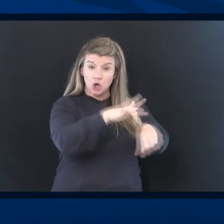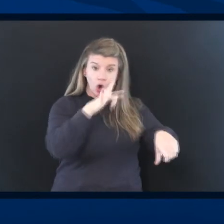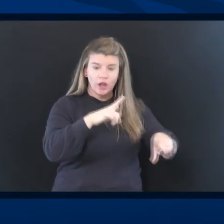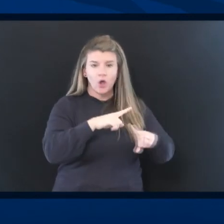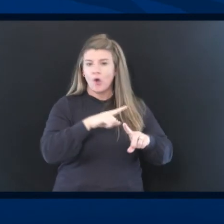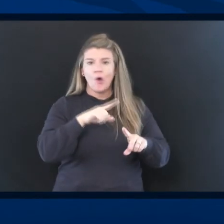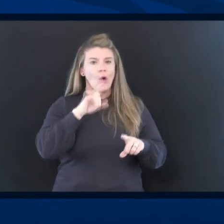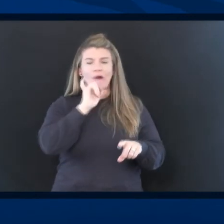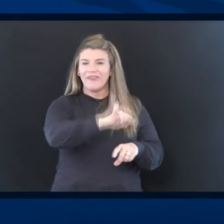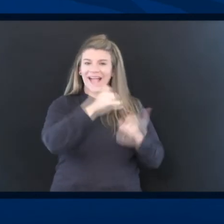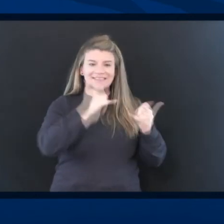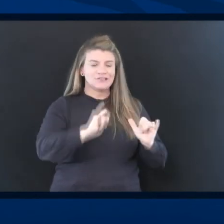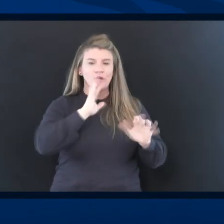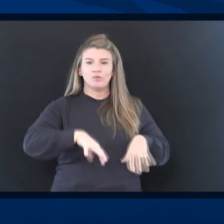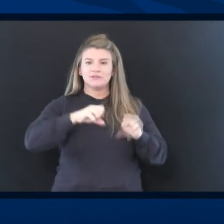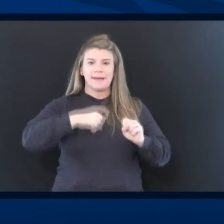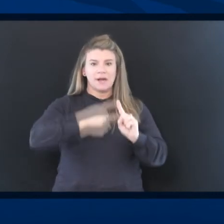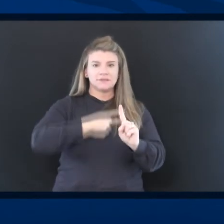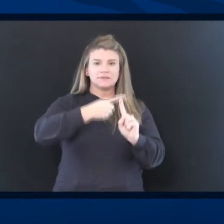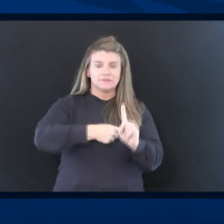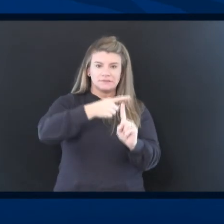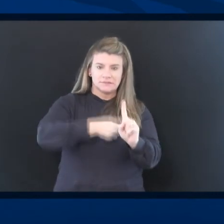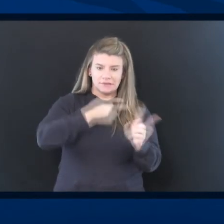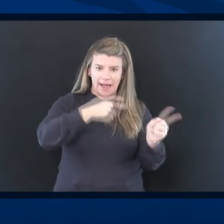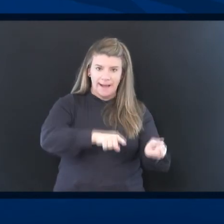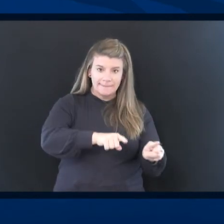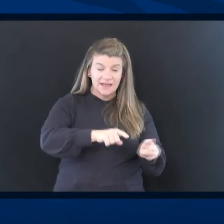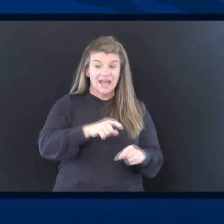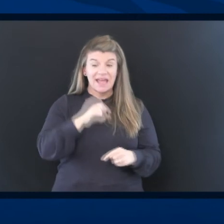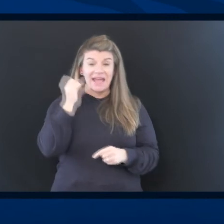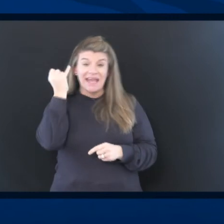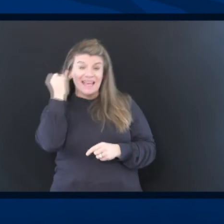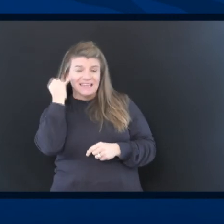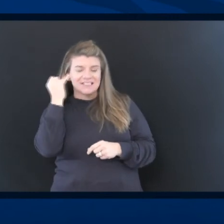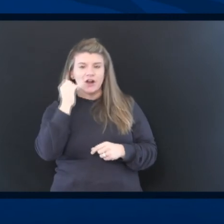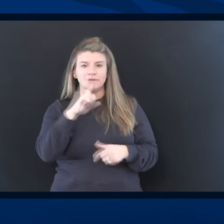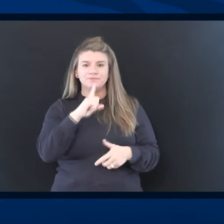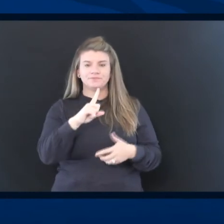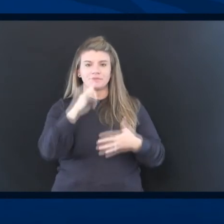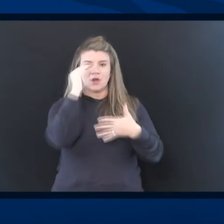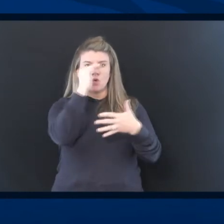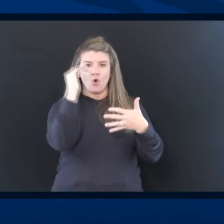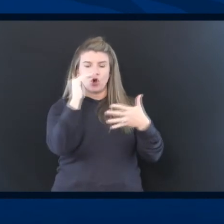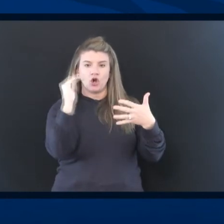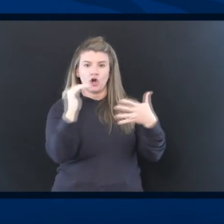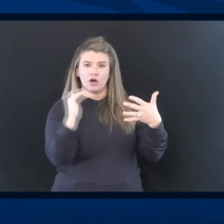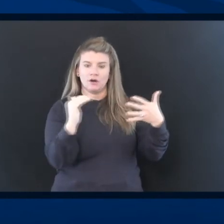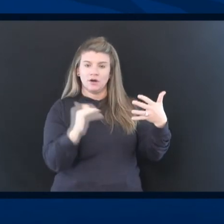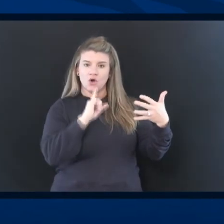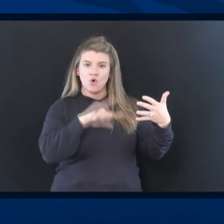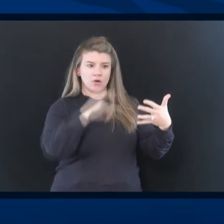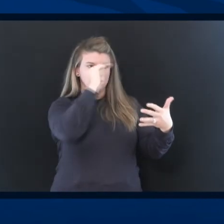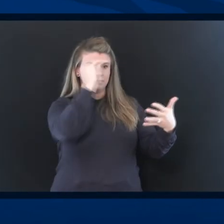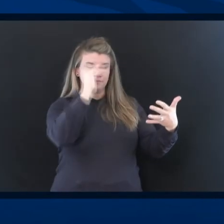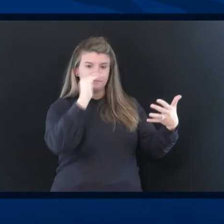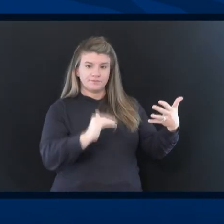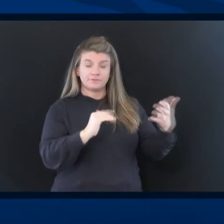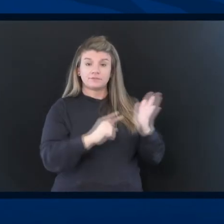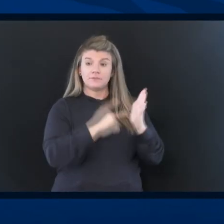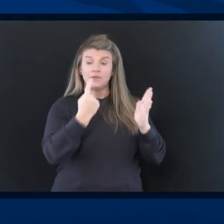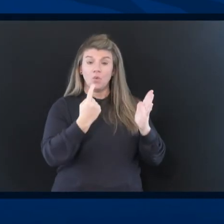multi-month situation? And is there a pecking order? And one final one, once you get vaccinated, do you